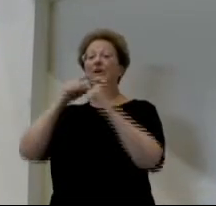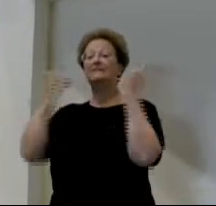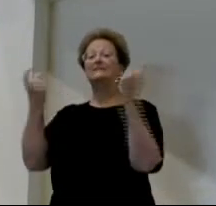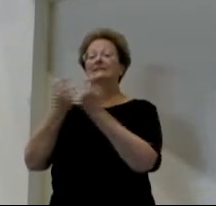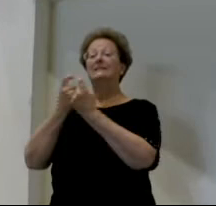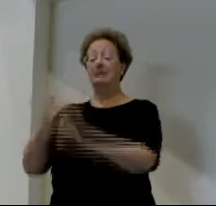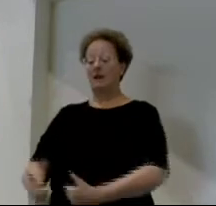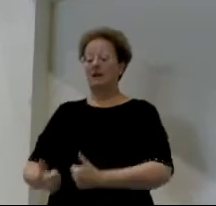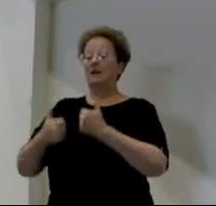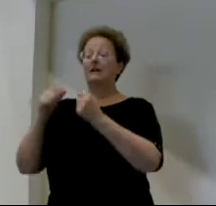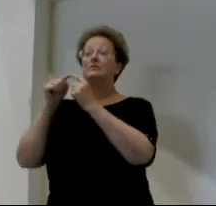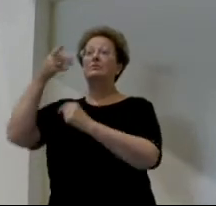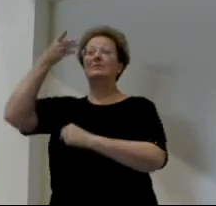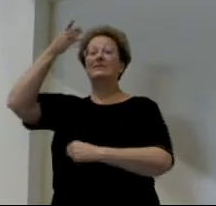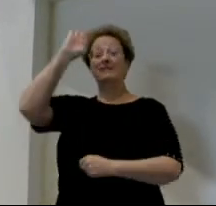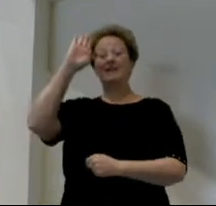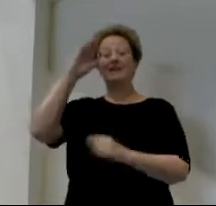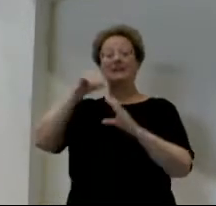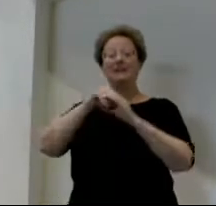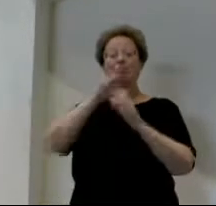God in Christ Jesus.